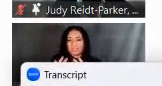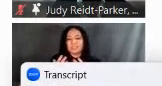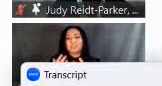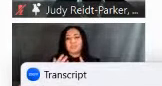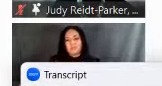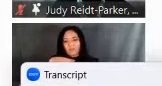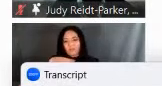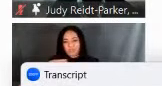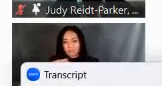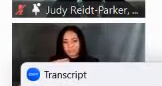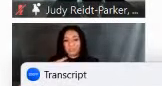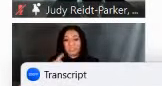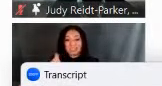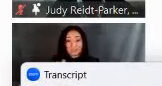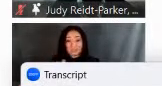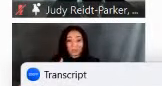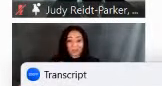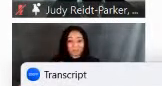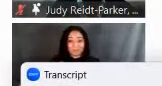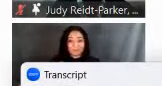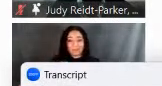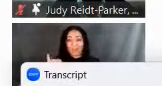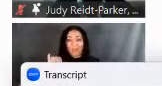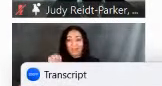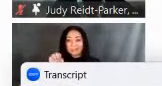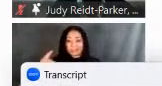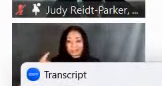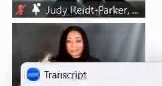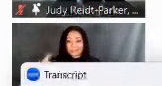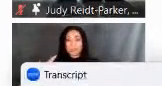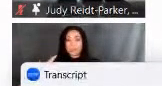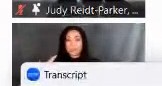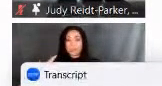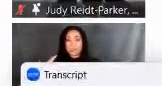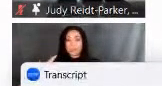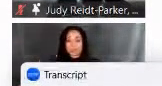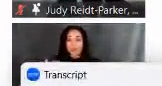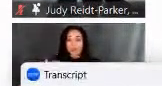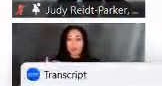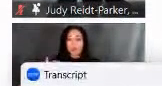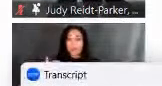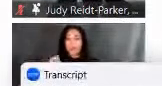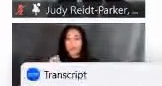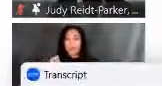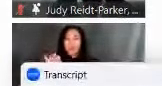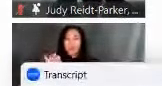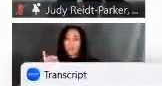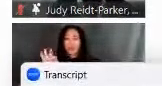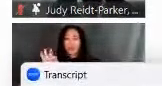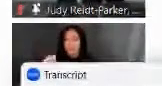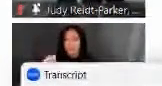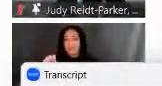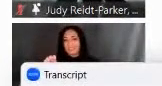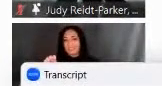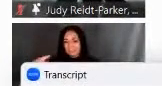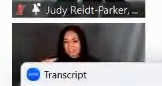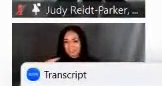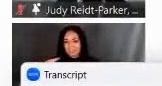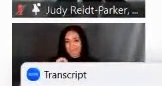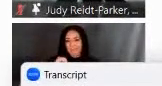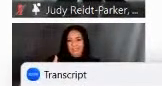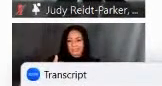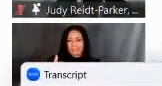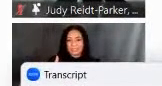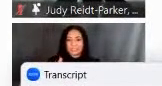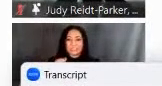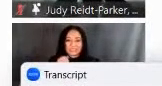IEP or IFSP in place. The individualized education plans or individualized family support